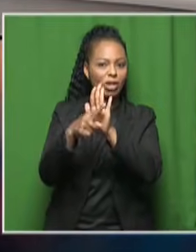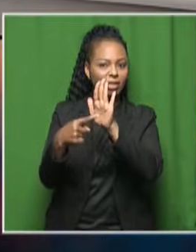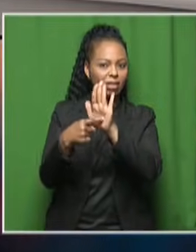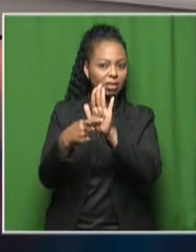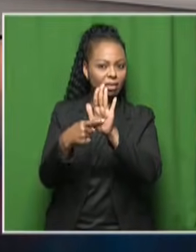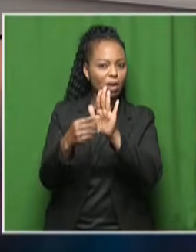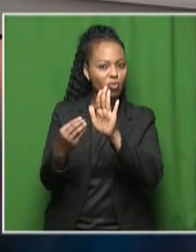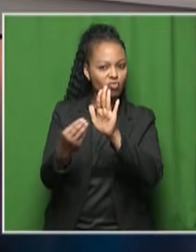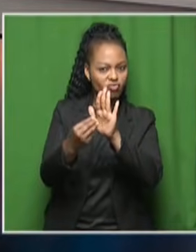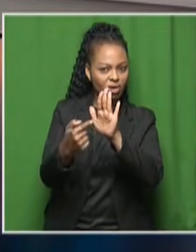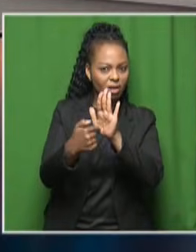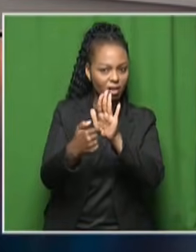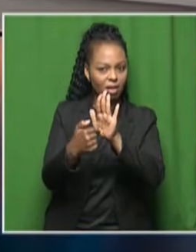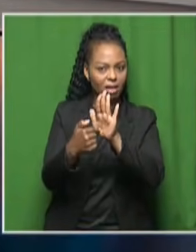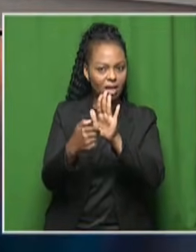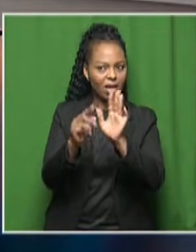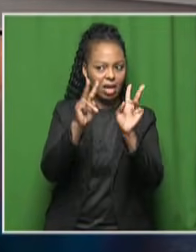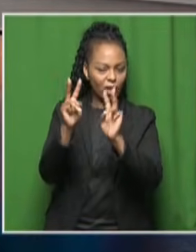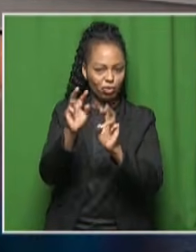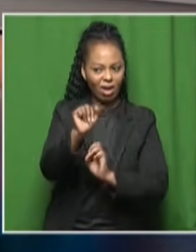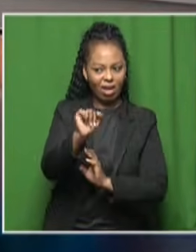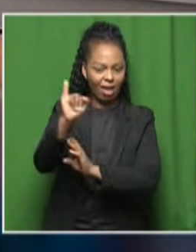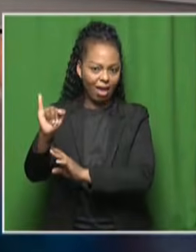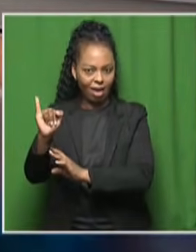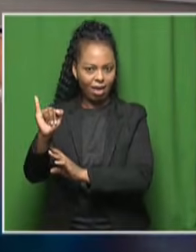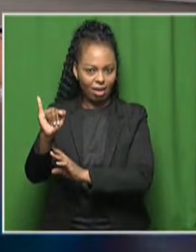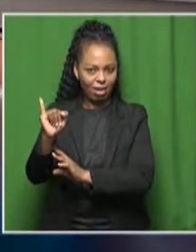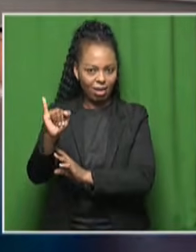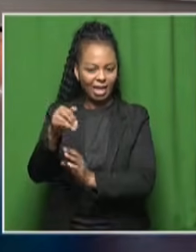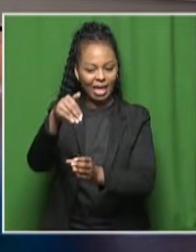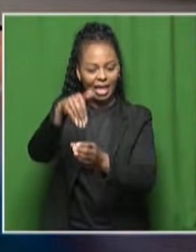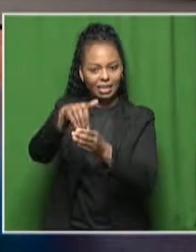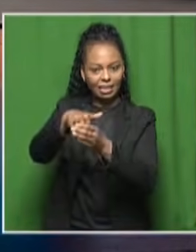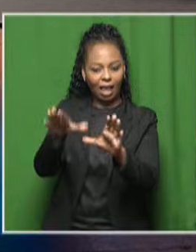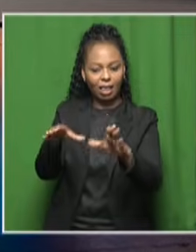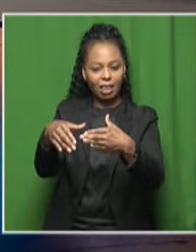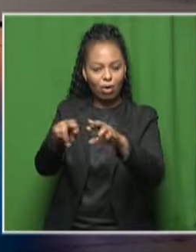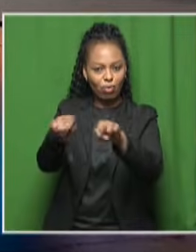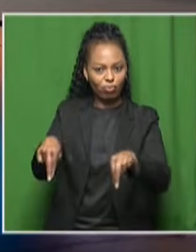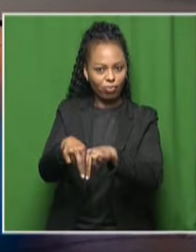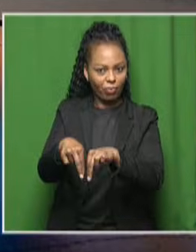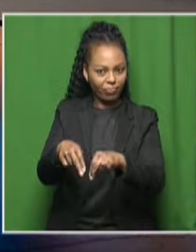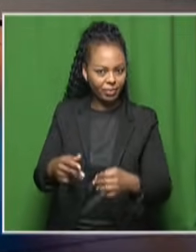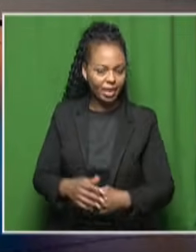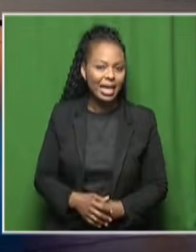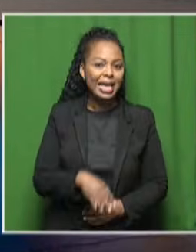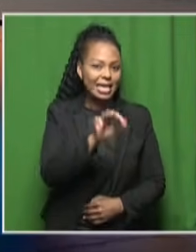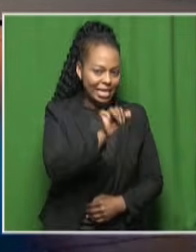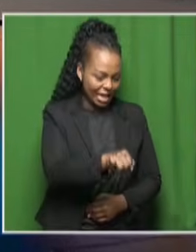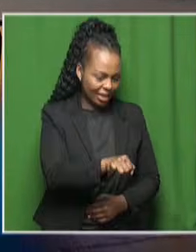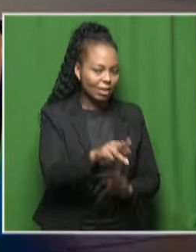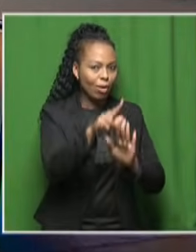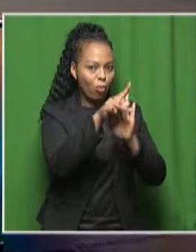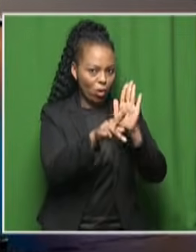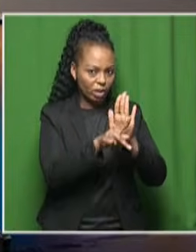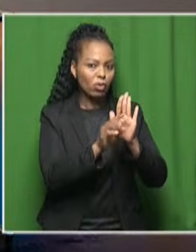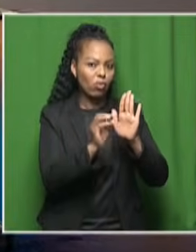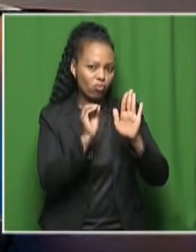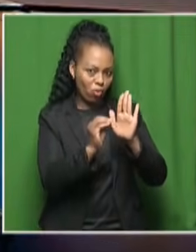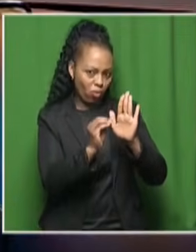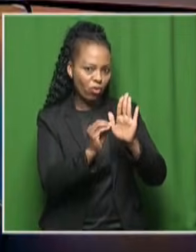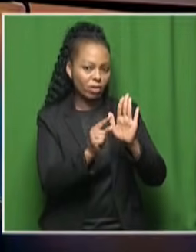deal with artificial intelligence in the classroom. Yes, they do actually have a policy, but I